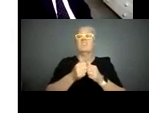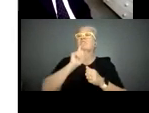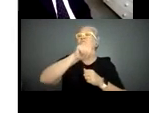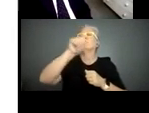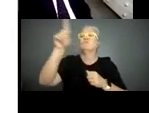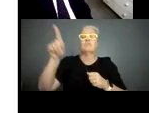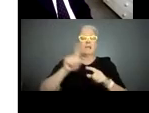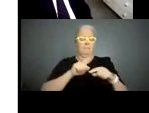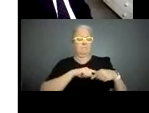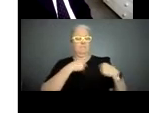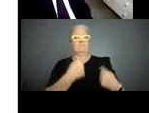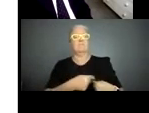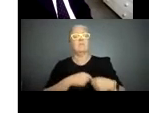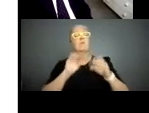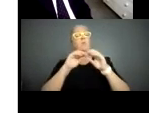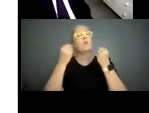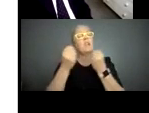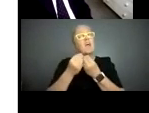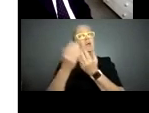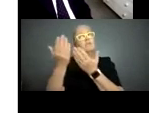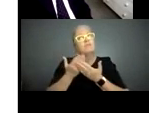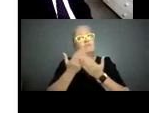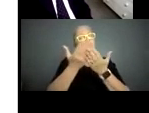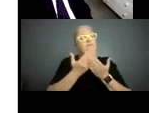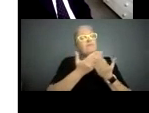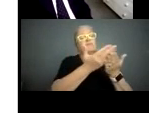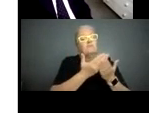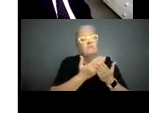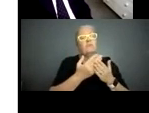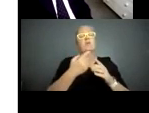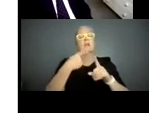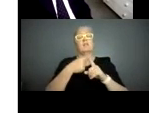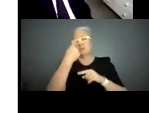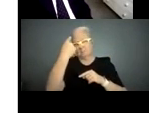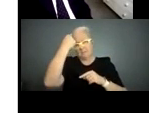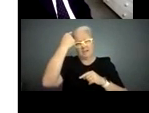some children at Ebotwe receive support from the Nelson Mandela Children's Fund.